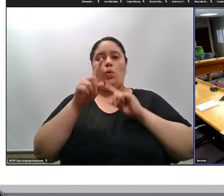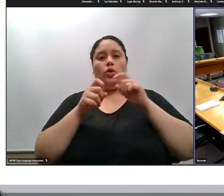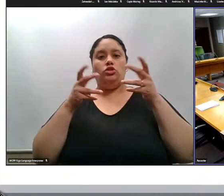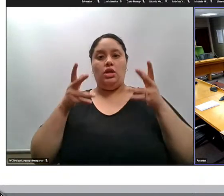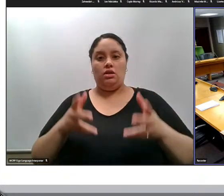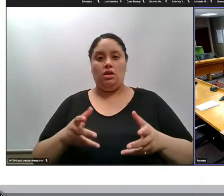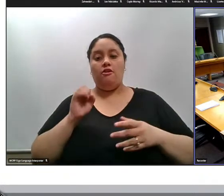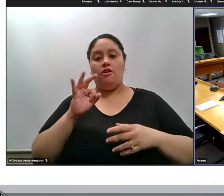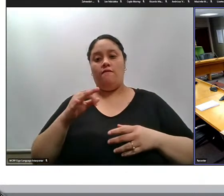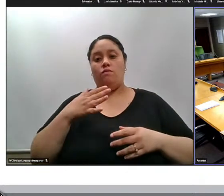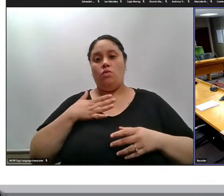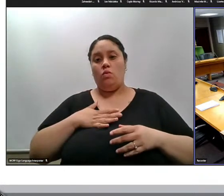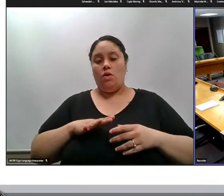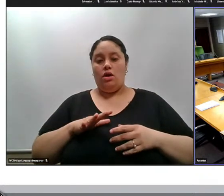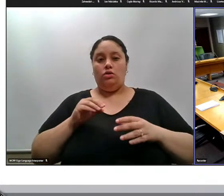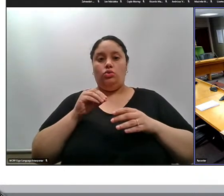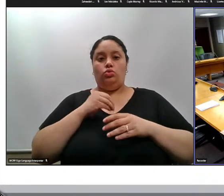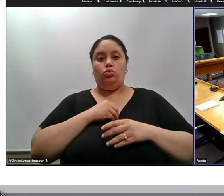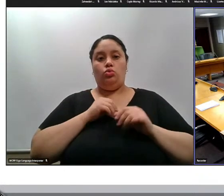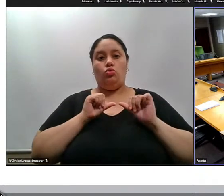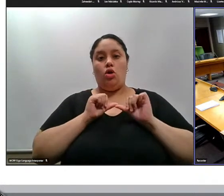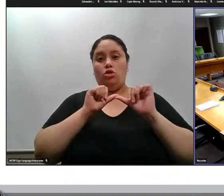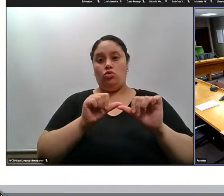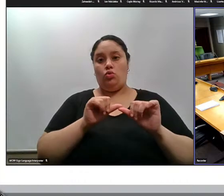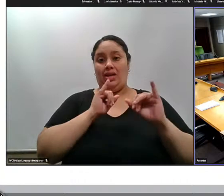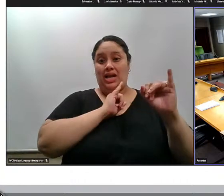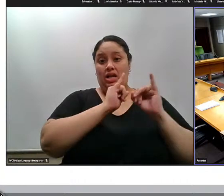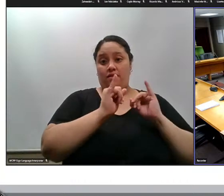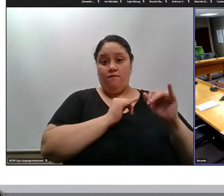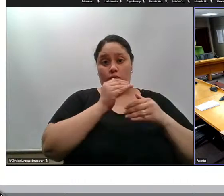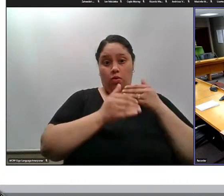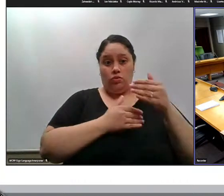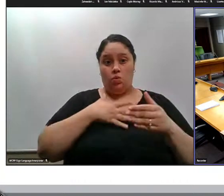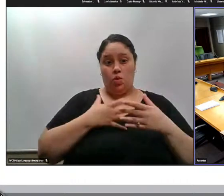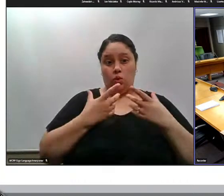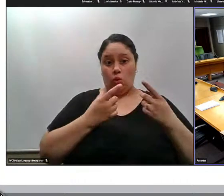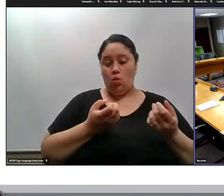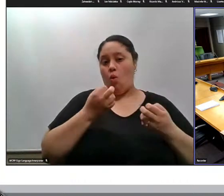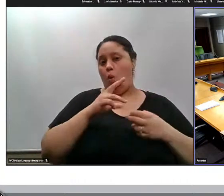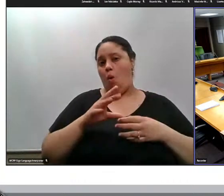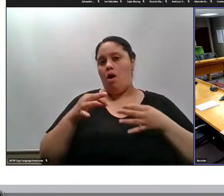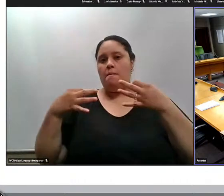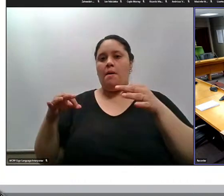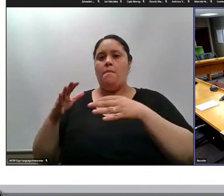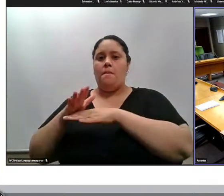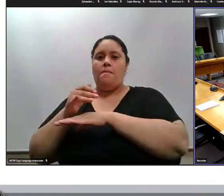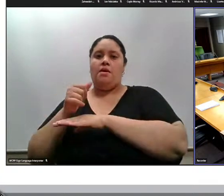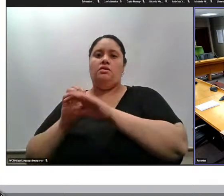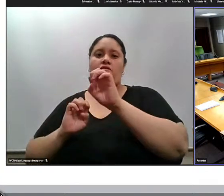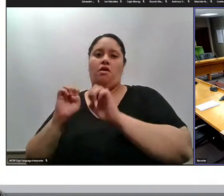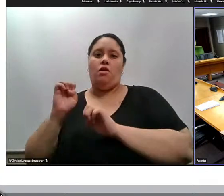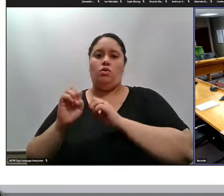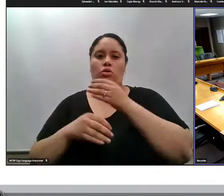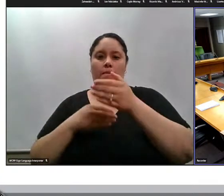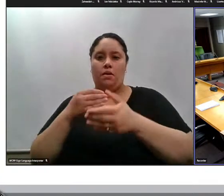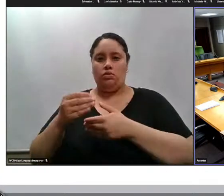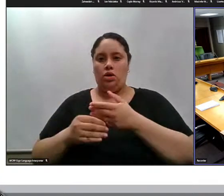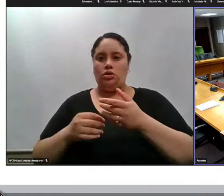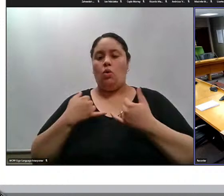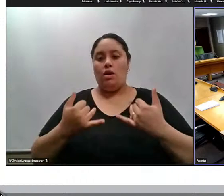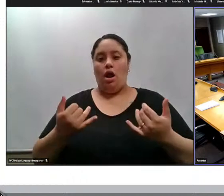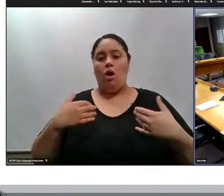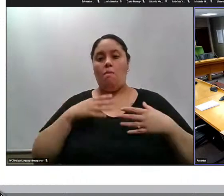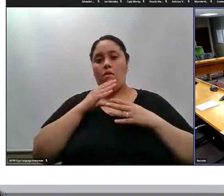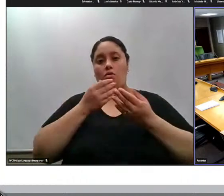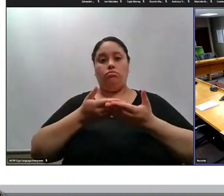whether we want to move forward in terms of an interview process or a paper-based evaluation process. So I'm now going to put this on